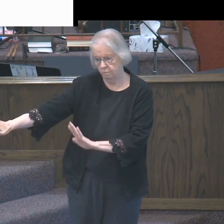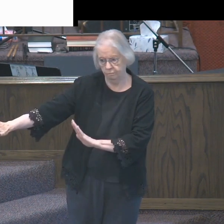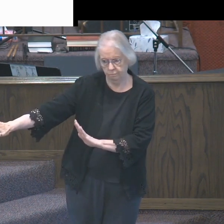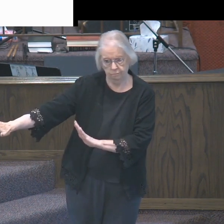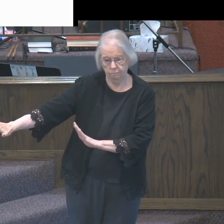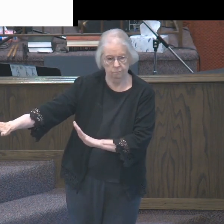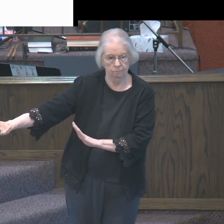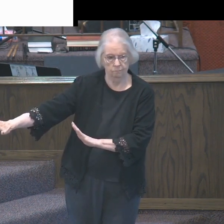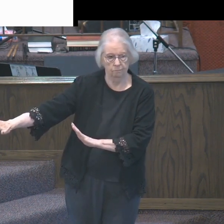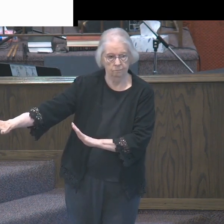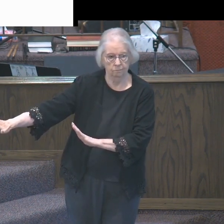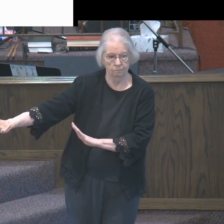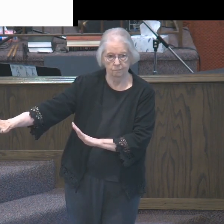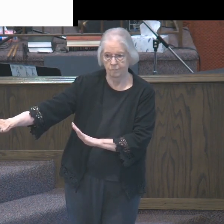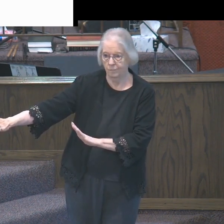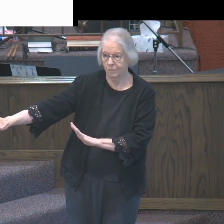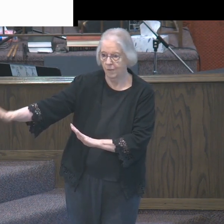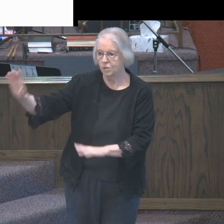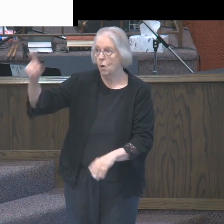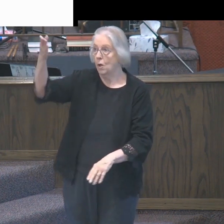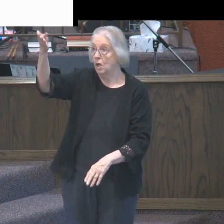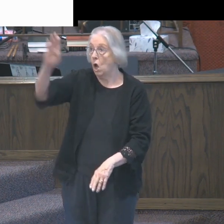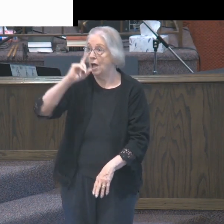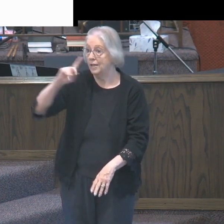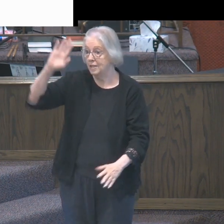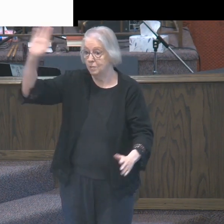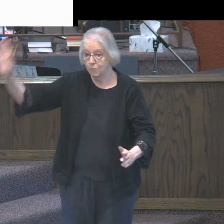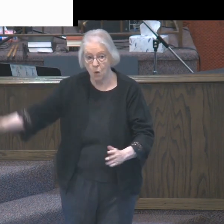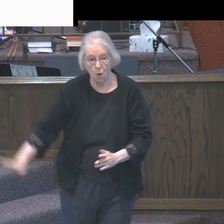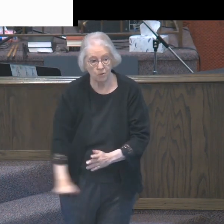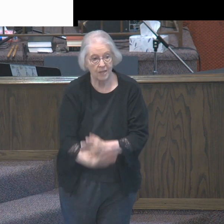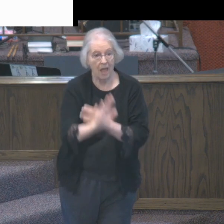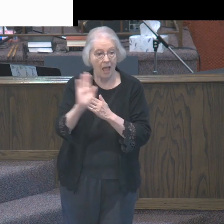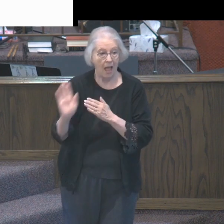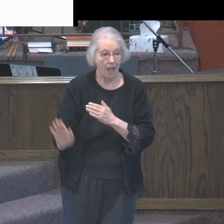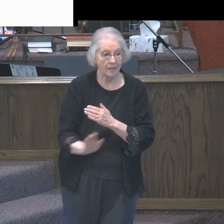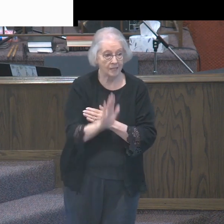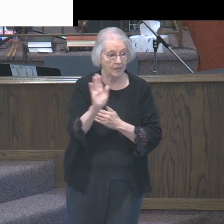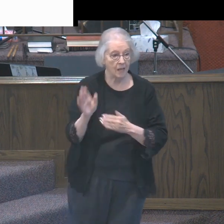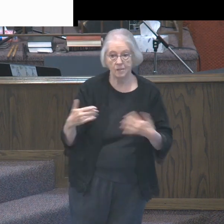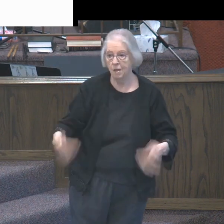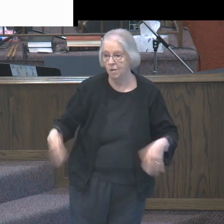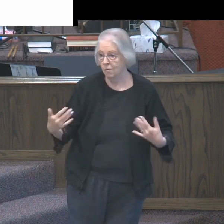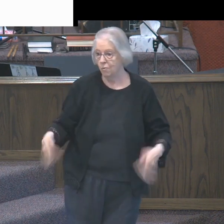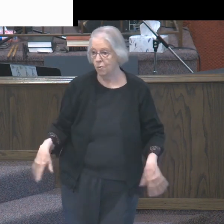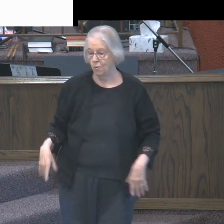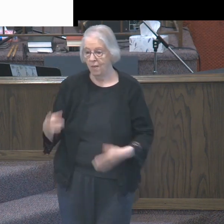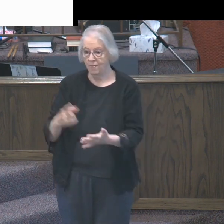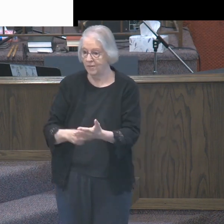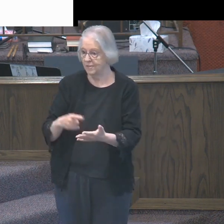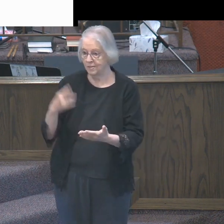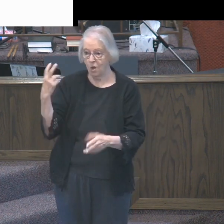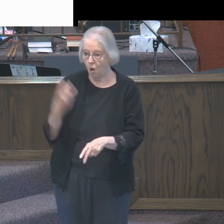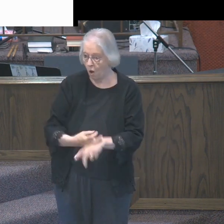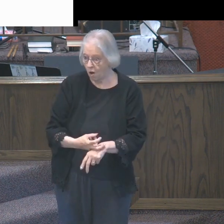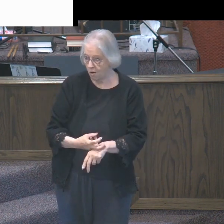That's what I want. I mean, man, I want out of this. This is hard. So we pray for deliverance.